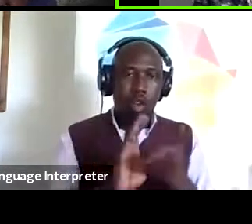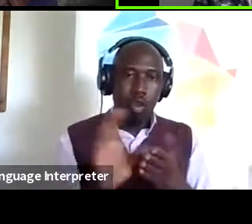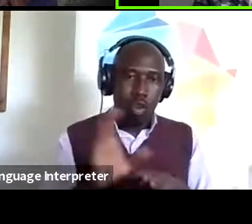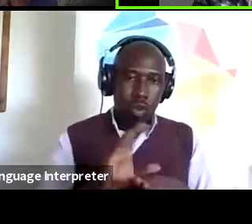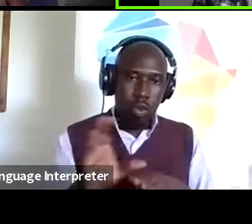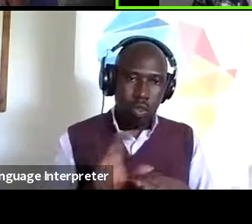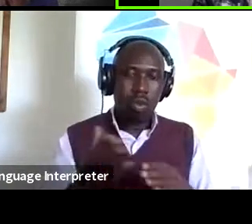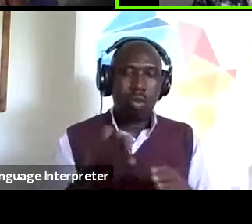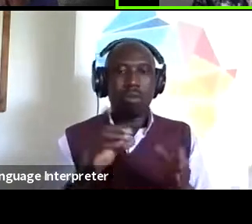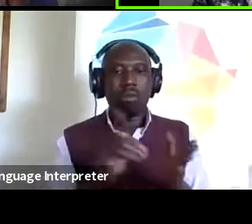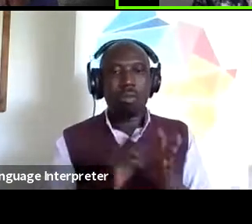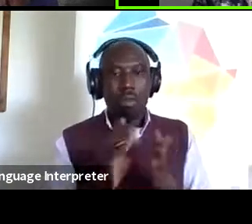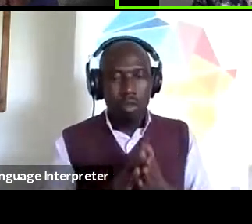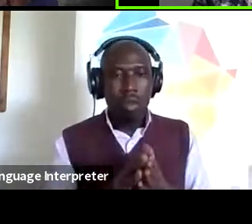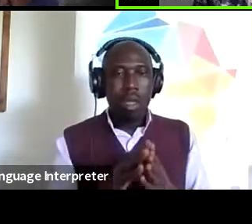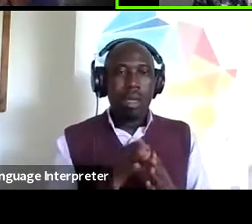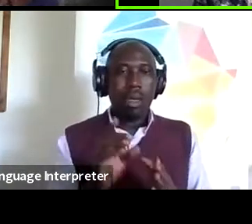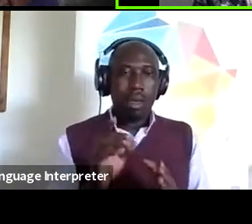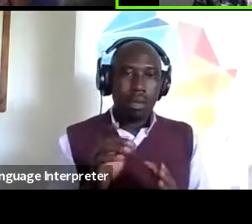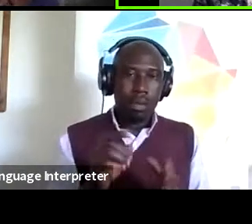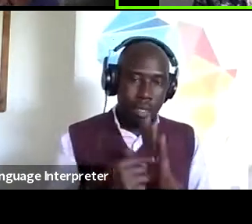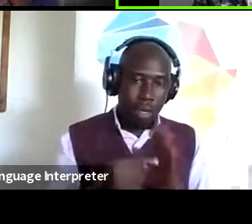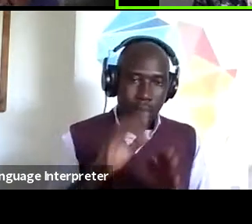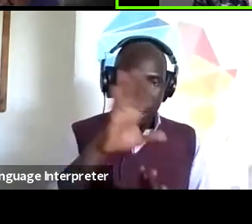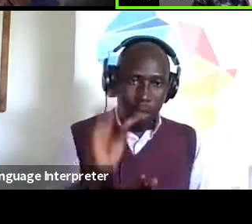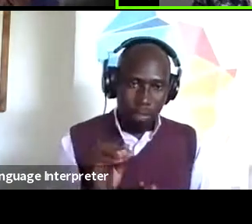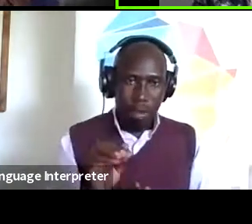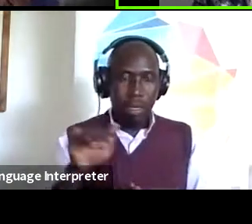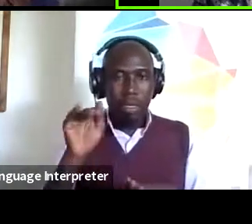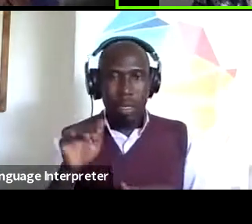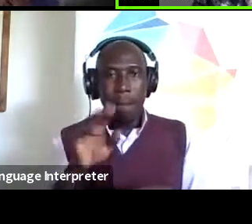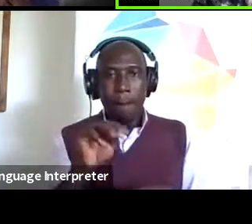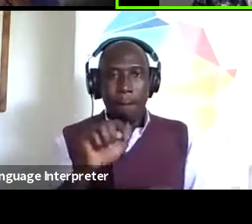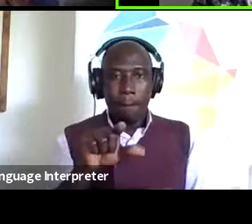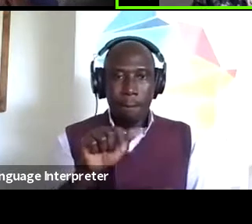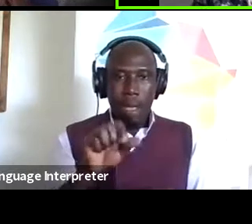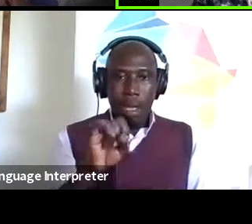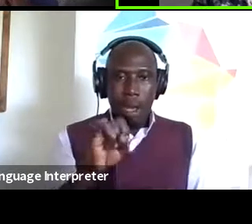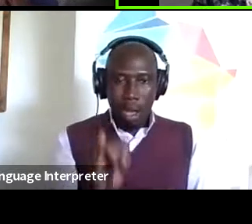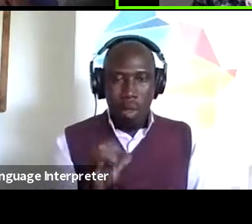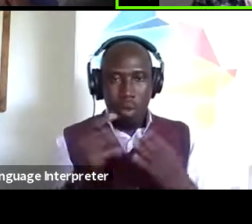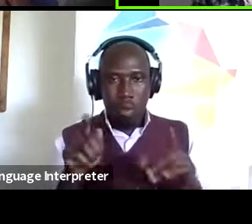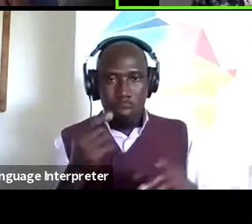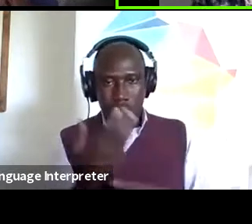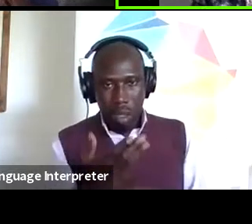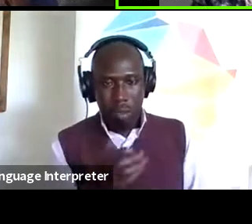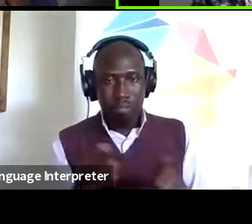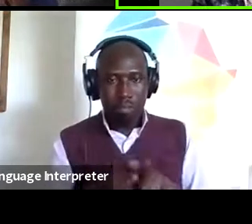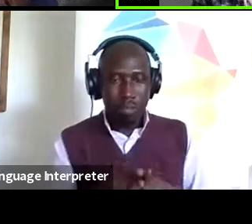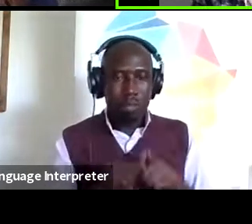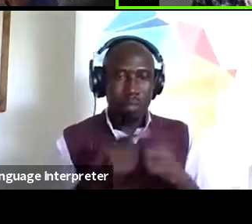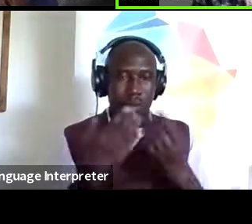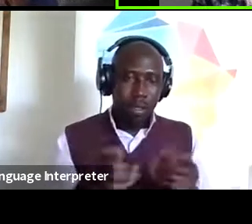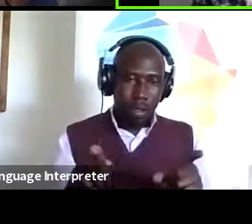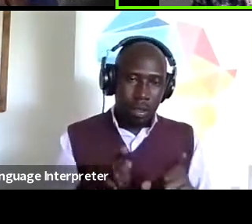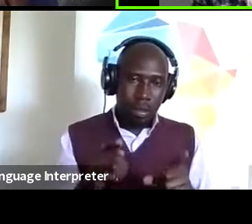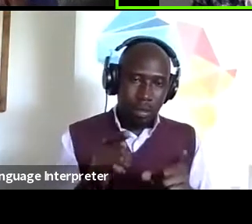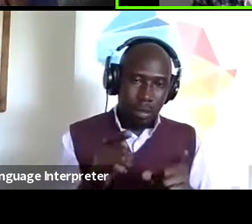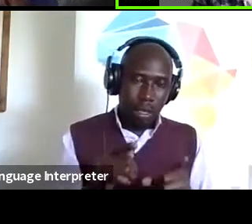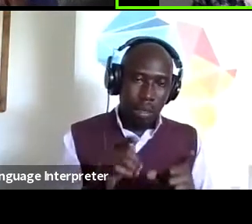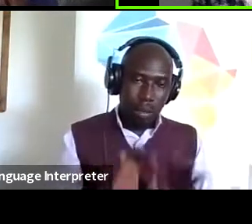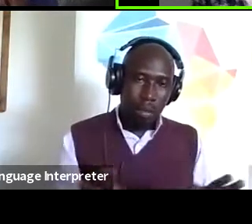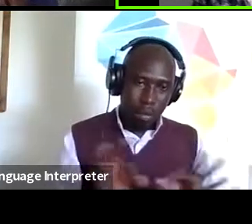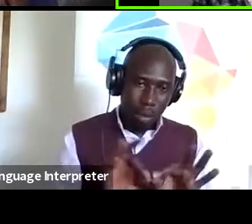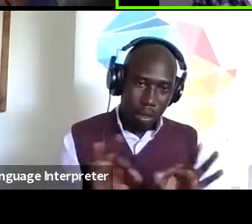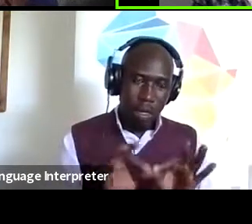mobile data. For instance, in South Africa, in Zimbabwe, and in Malawi, there was the hashtag data must fall, which is also quite critical in